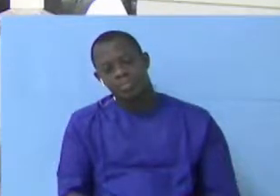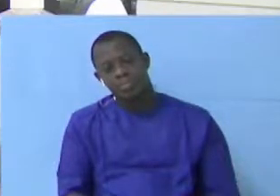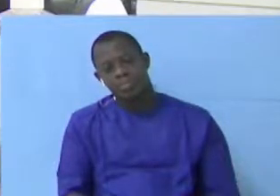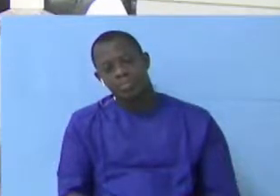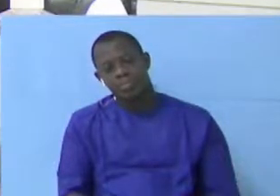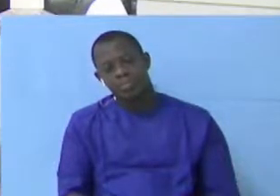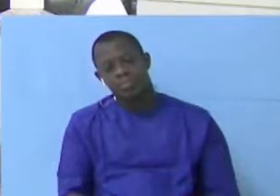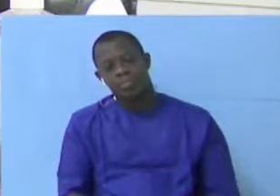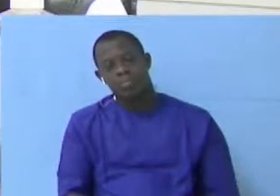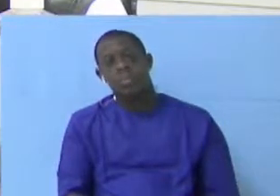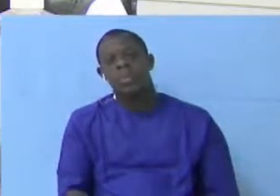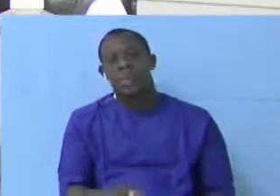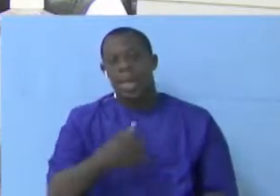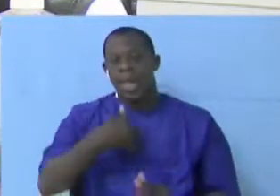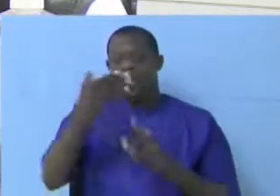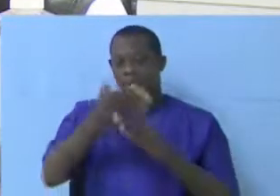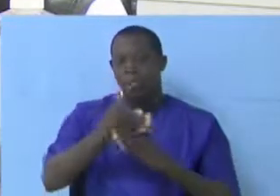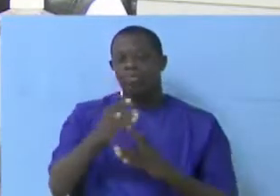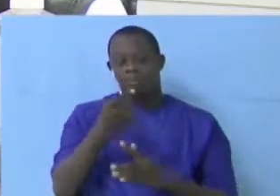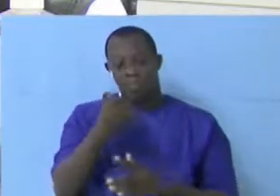permission from the DG.